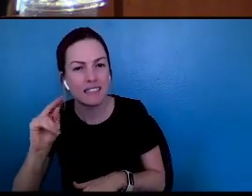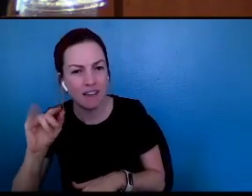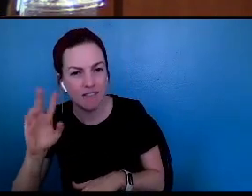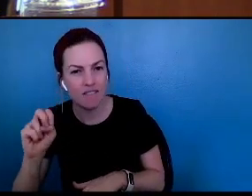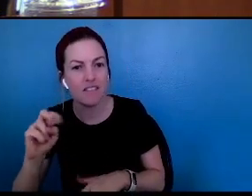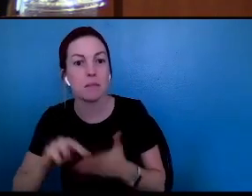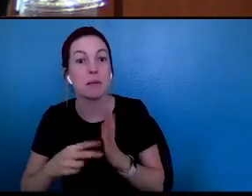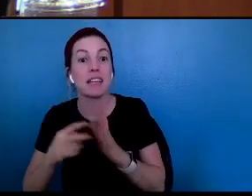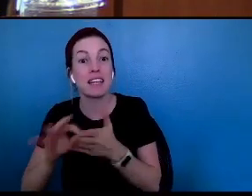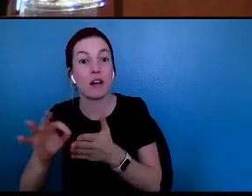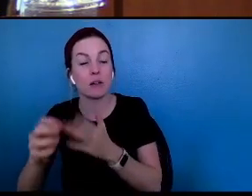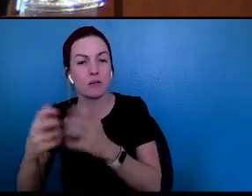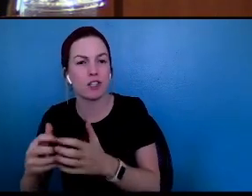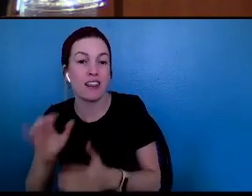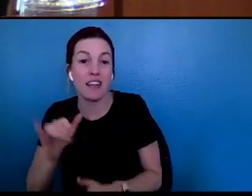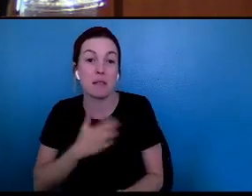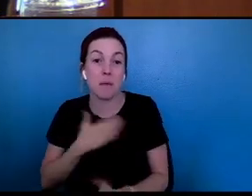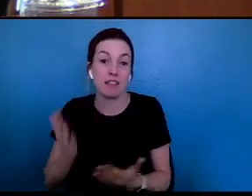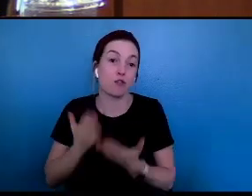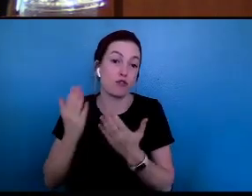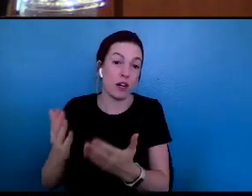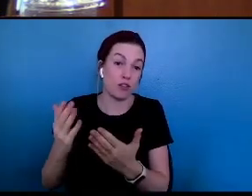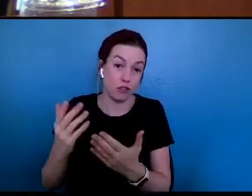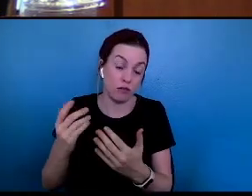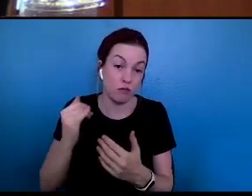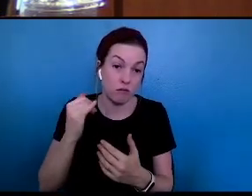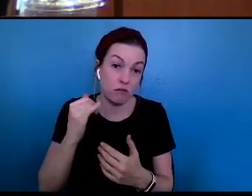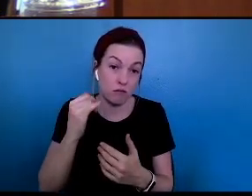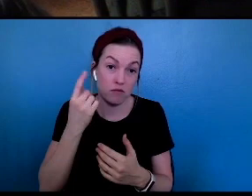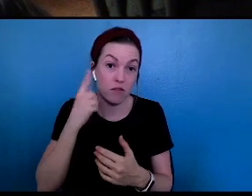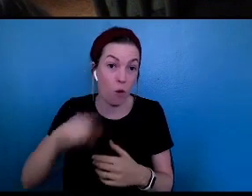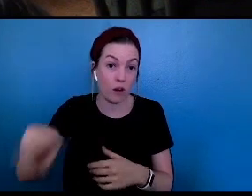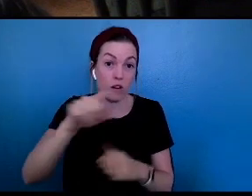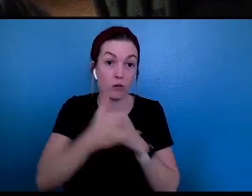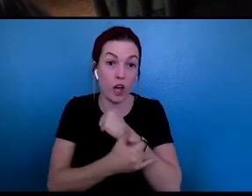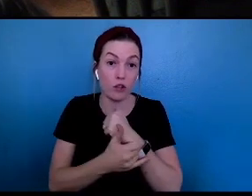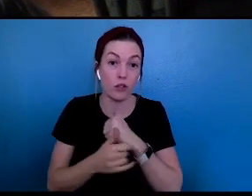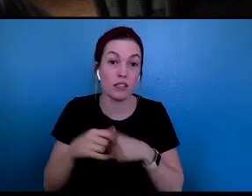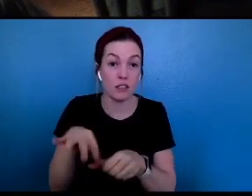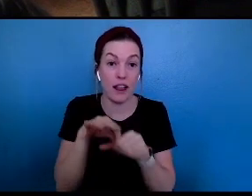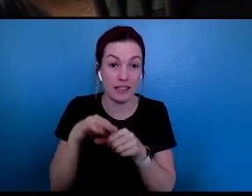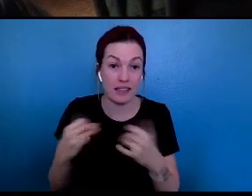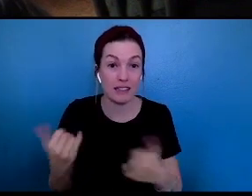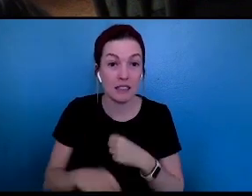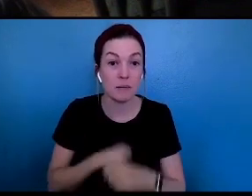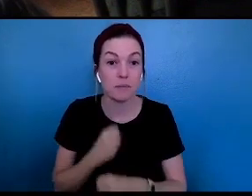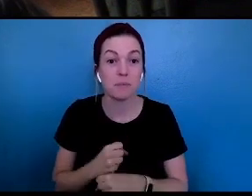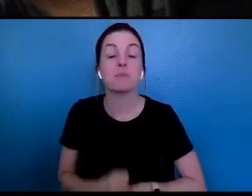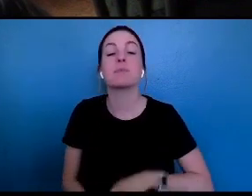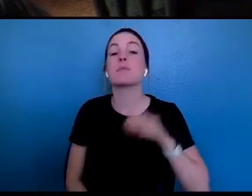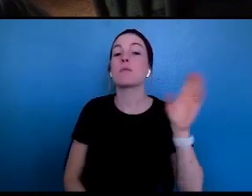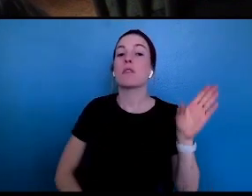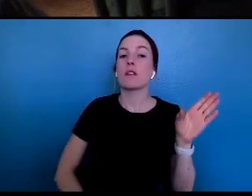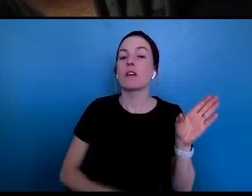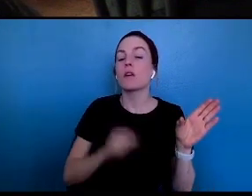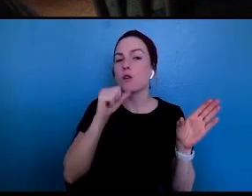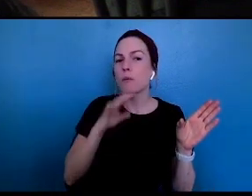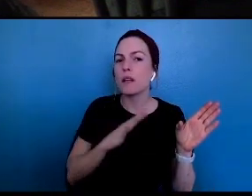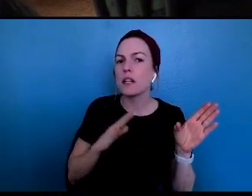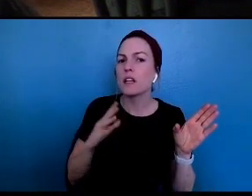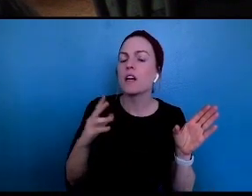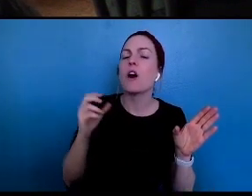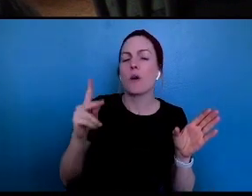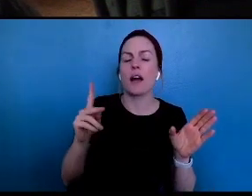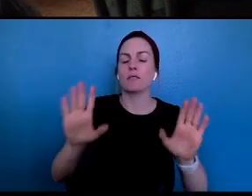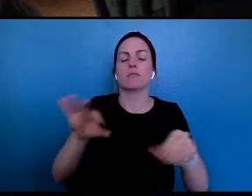main suggestion to the countries going to the polls this year. So now let's go to the day after the election day,